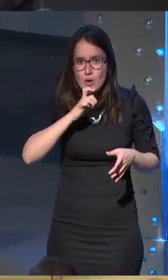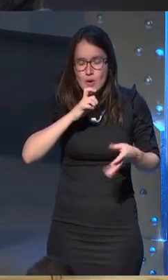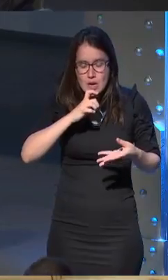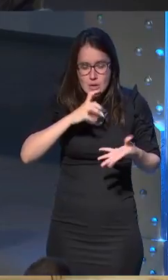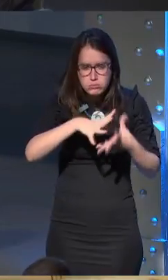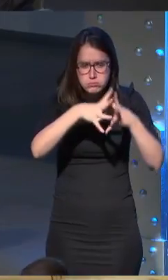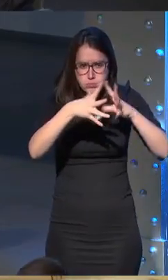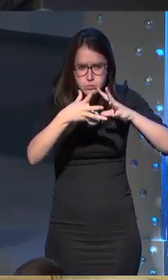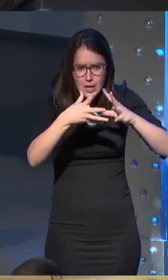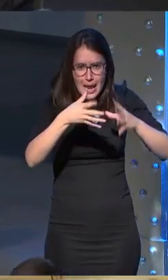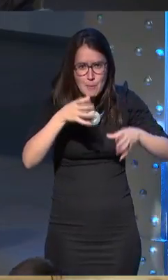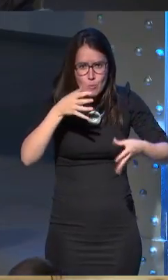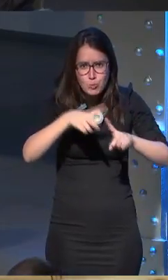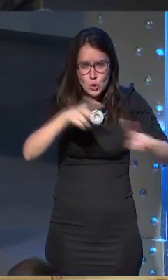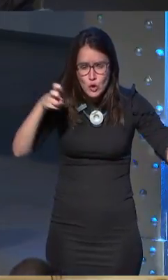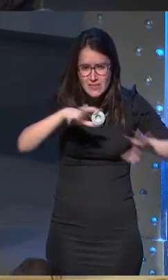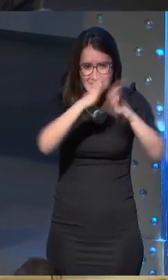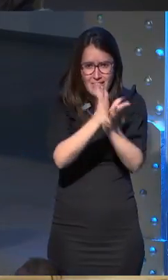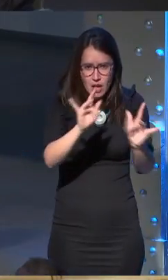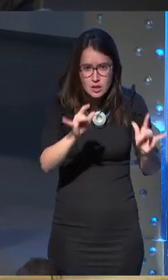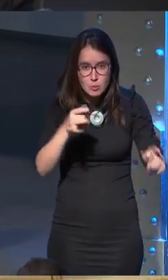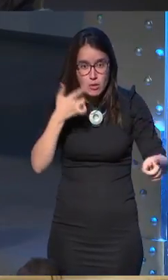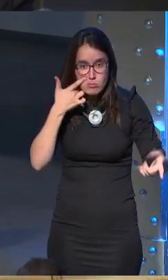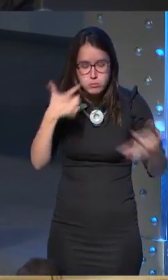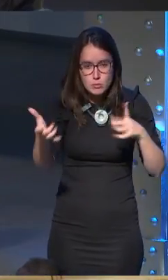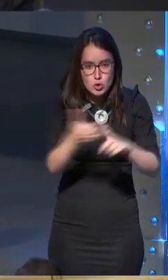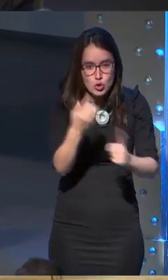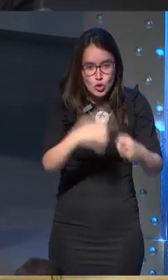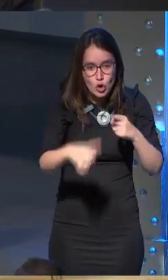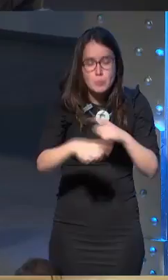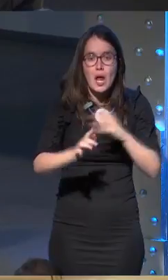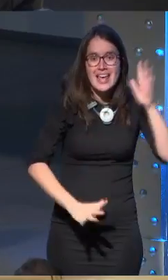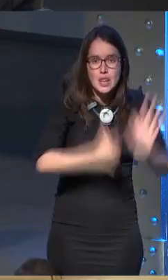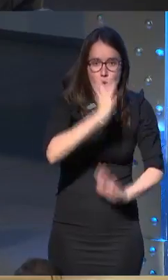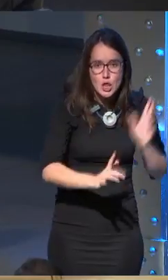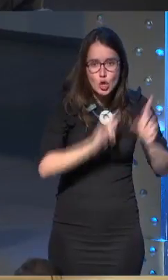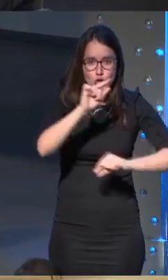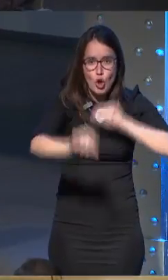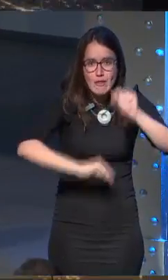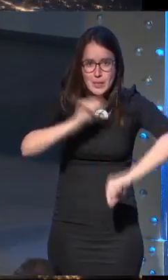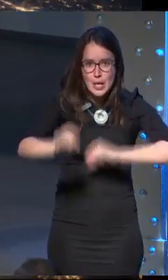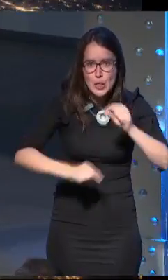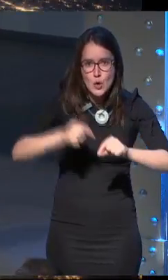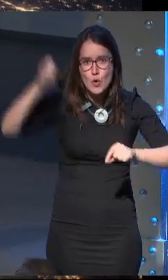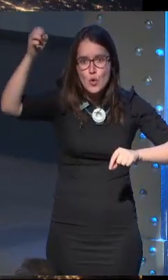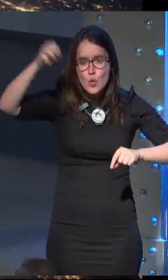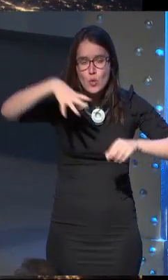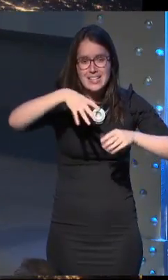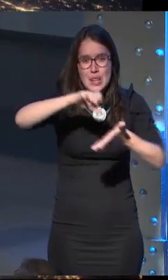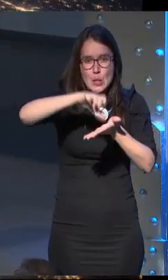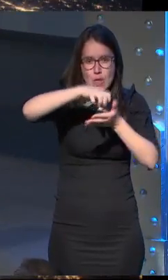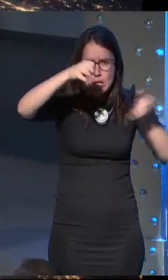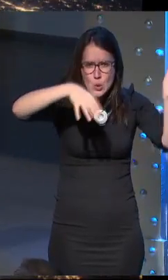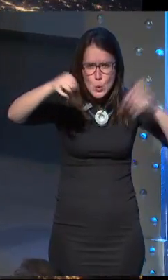what extent it is, I mean, can you identify things, fires, pollution, lights